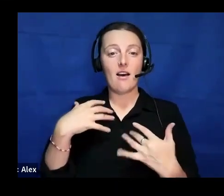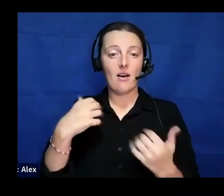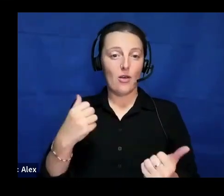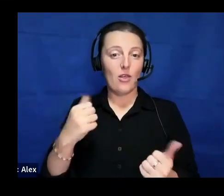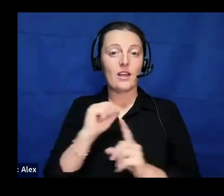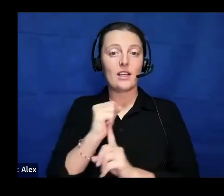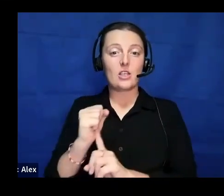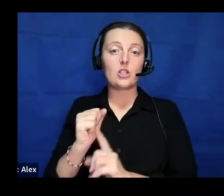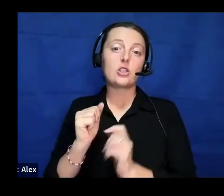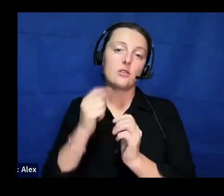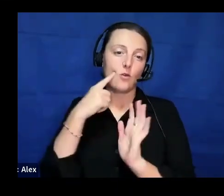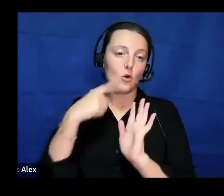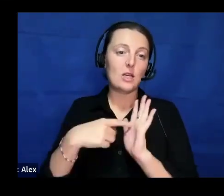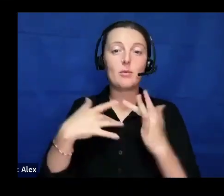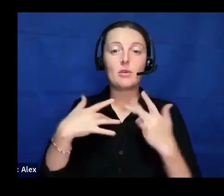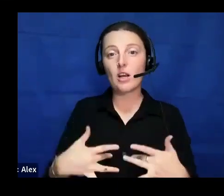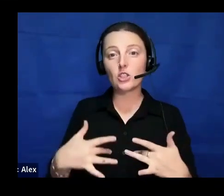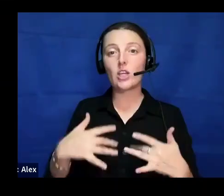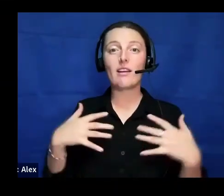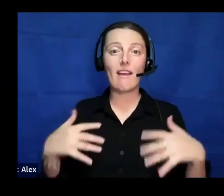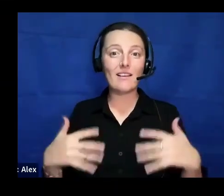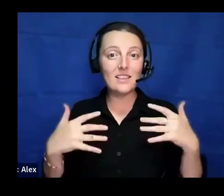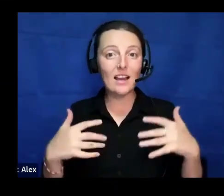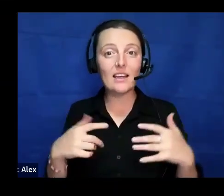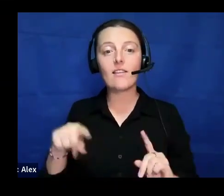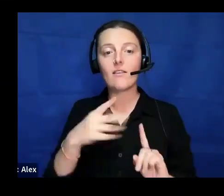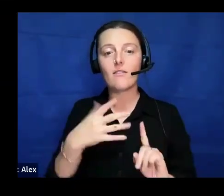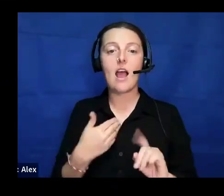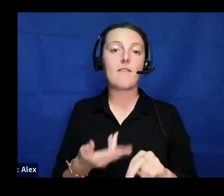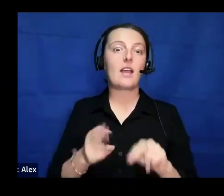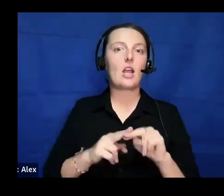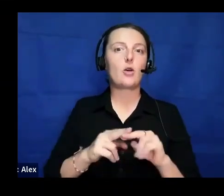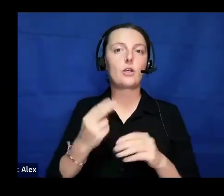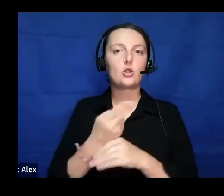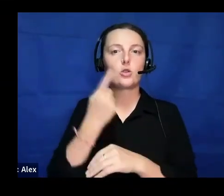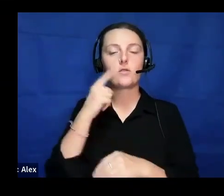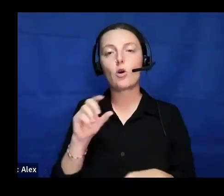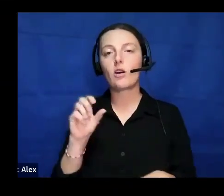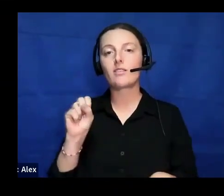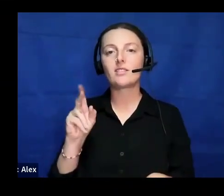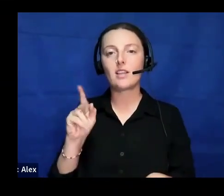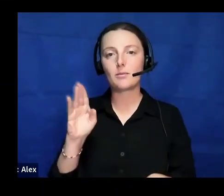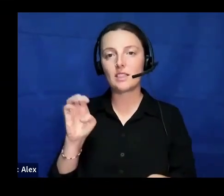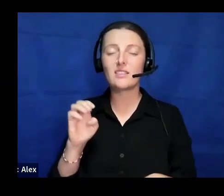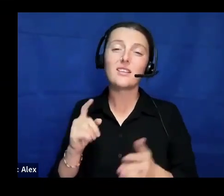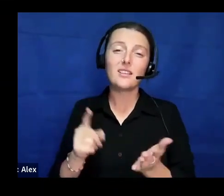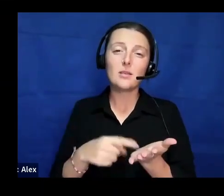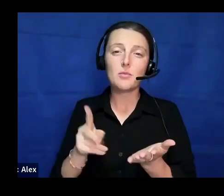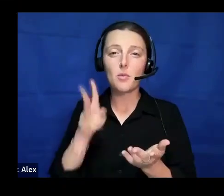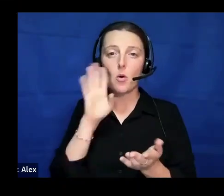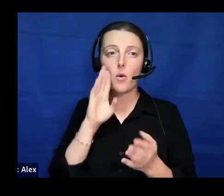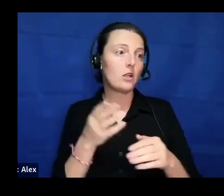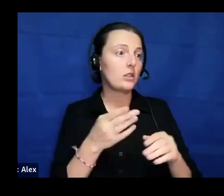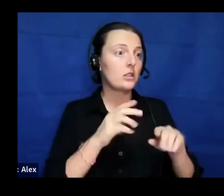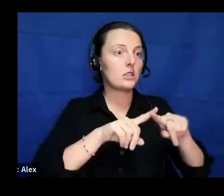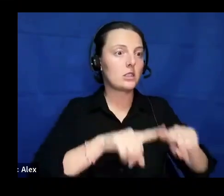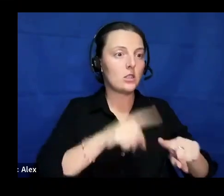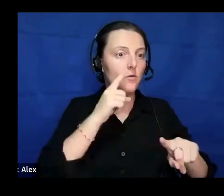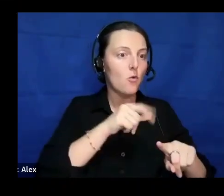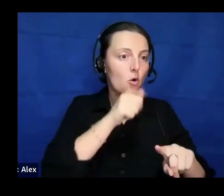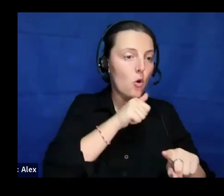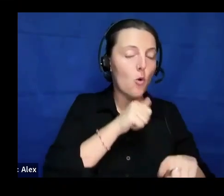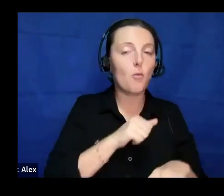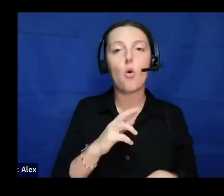substance use. And this is because, sometimes people will turn to substances to help cope, or perhaps the use